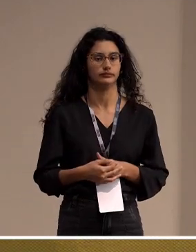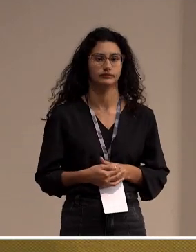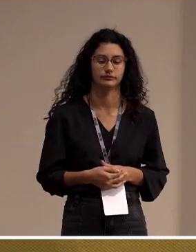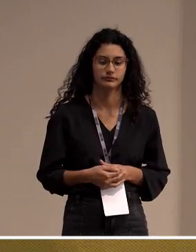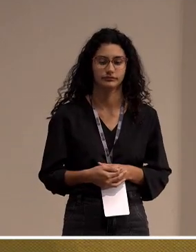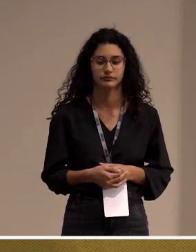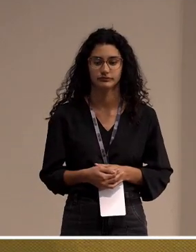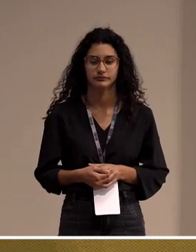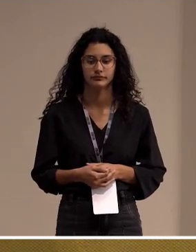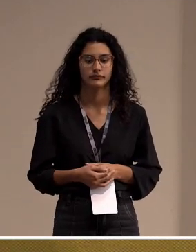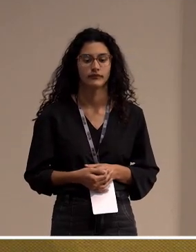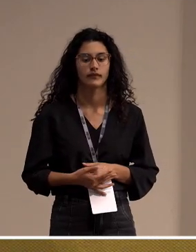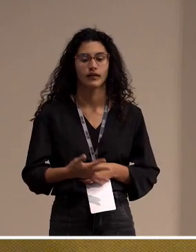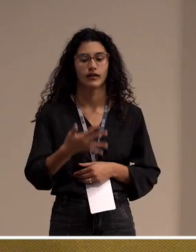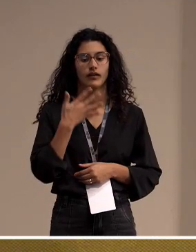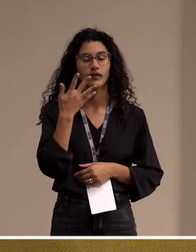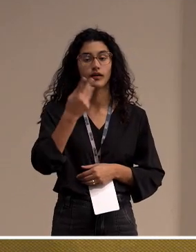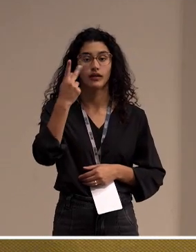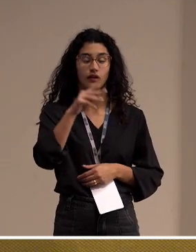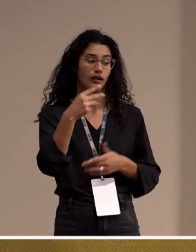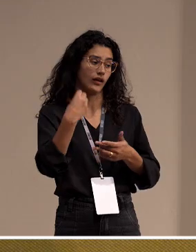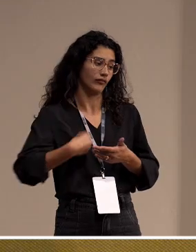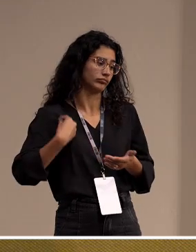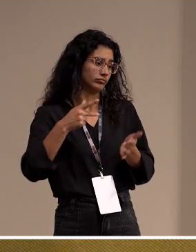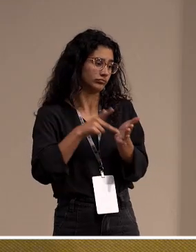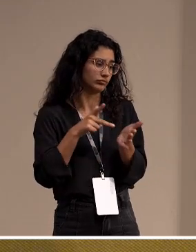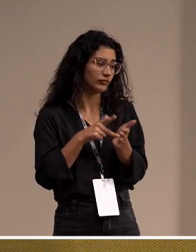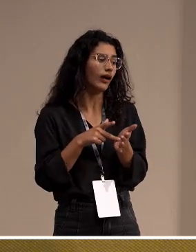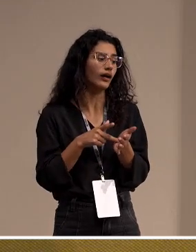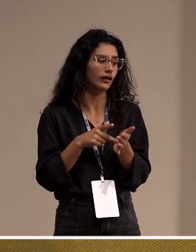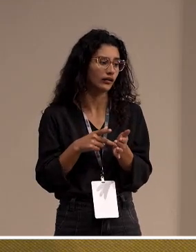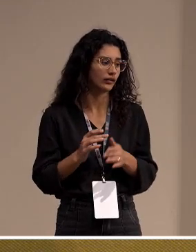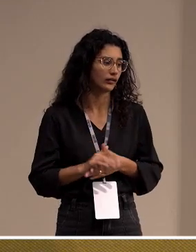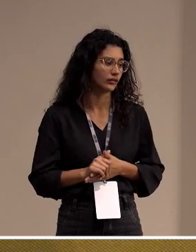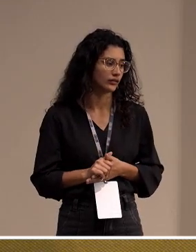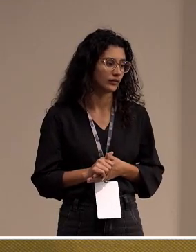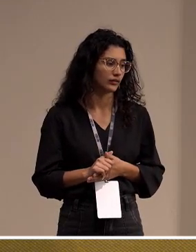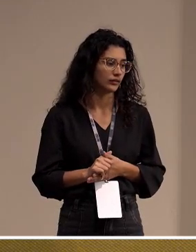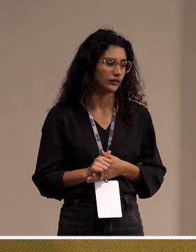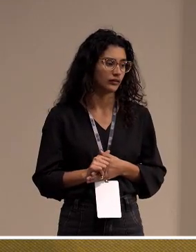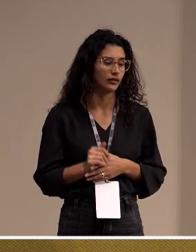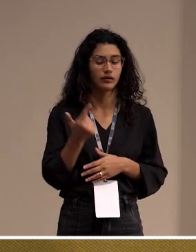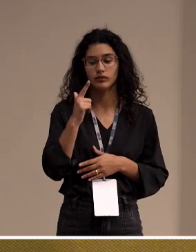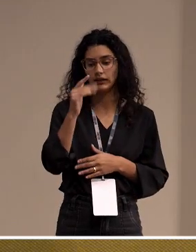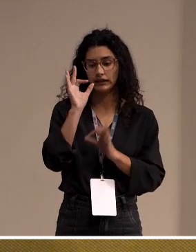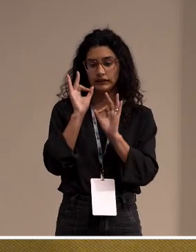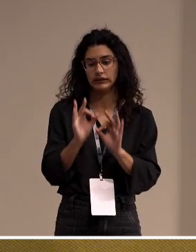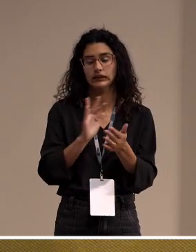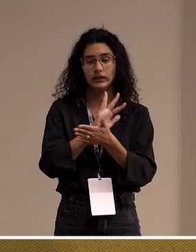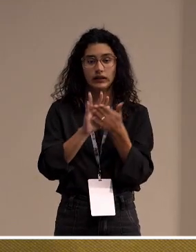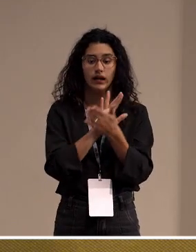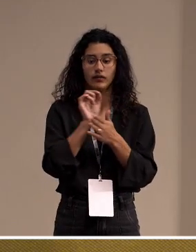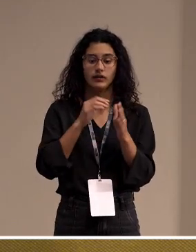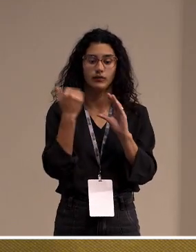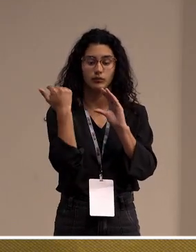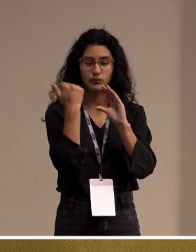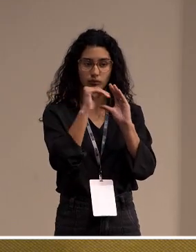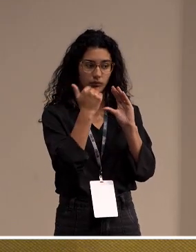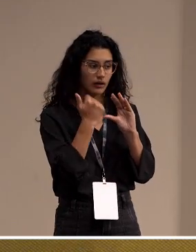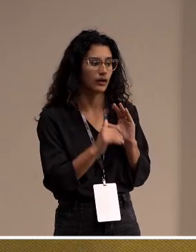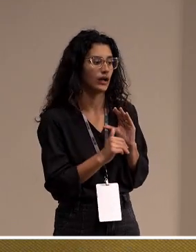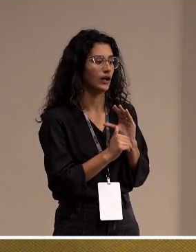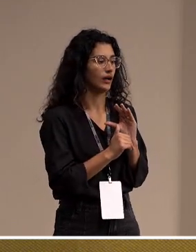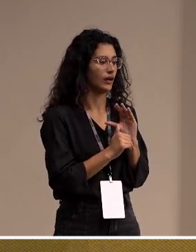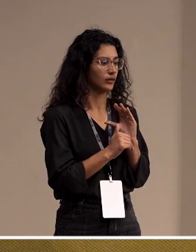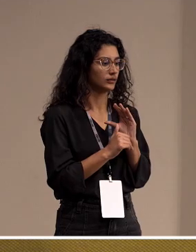I tell them the reality of it. That there's no guarantee that they will be published. They still have an obligation. If this